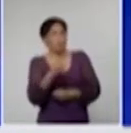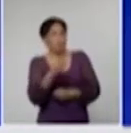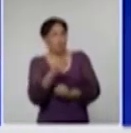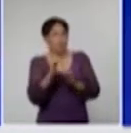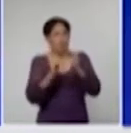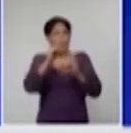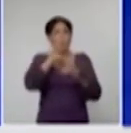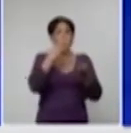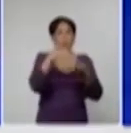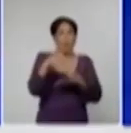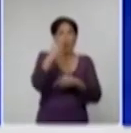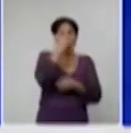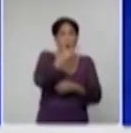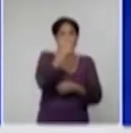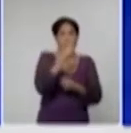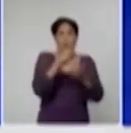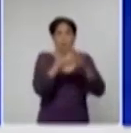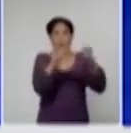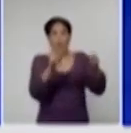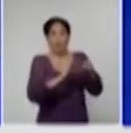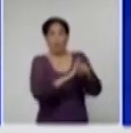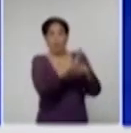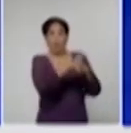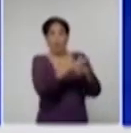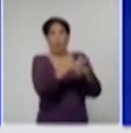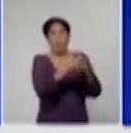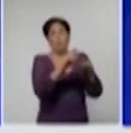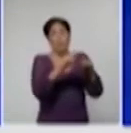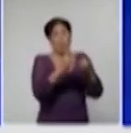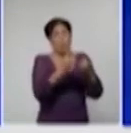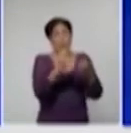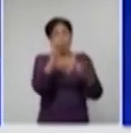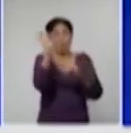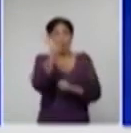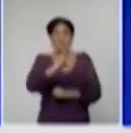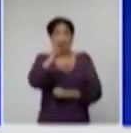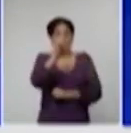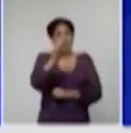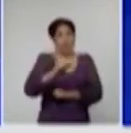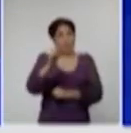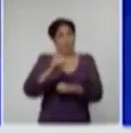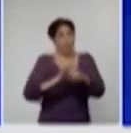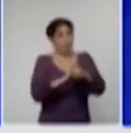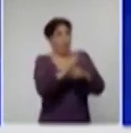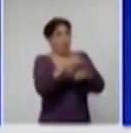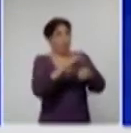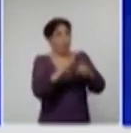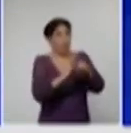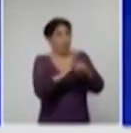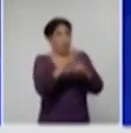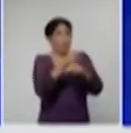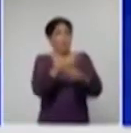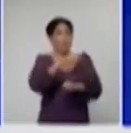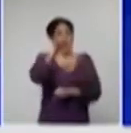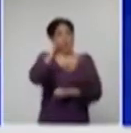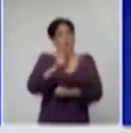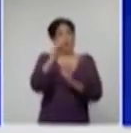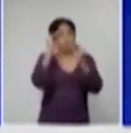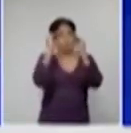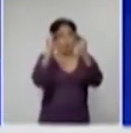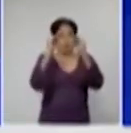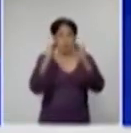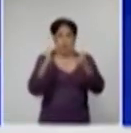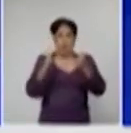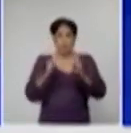have any evidence proving that this is the cause of the current situation. We think that the